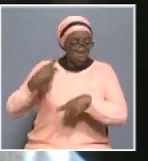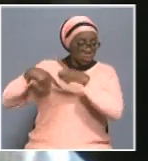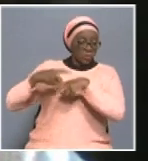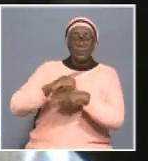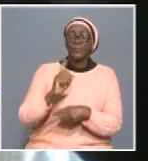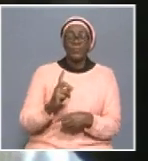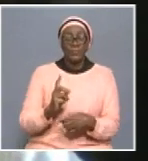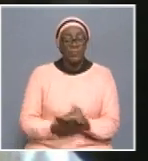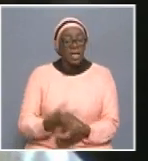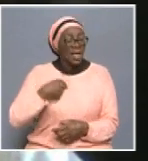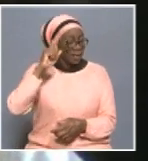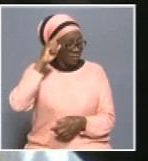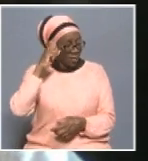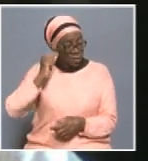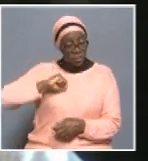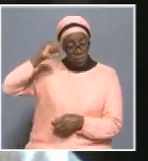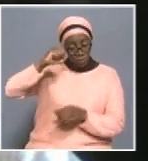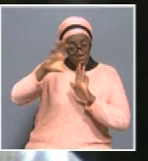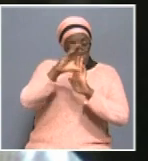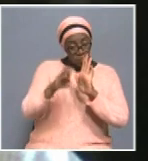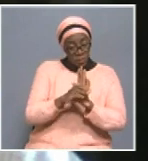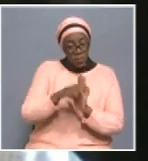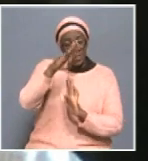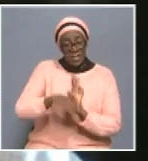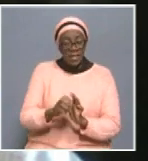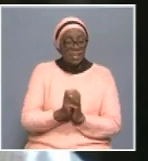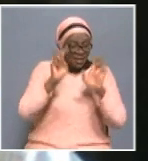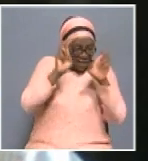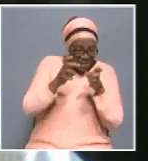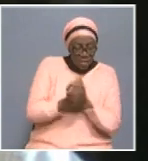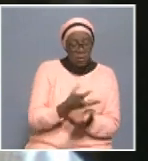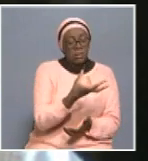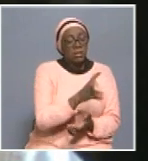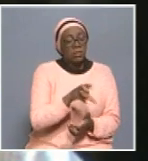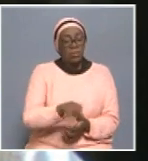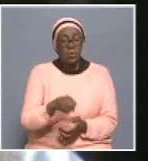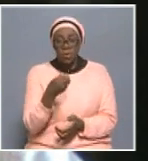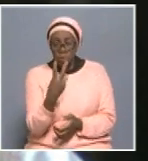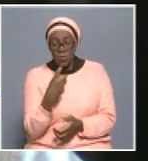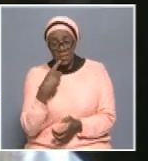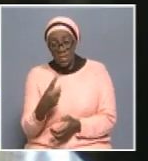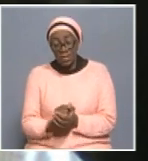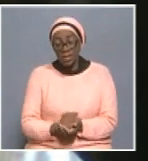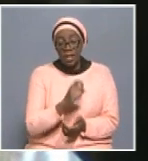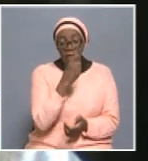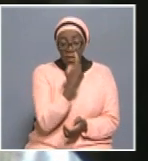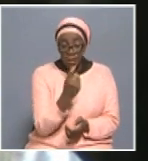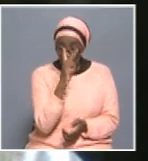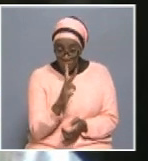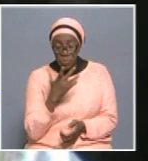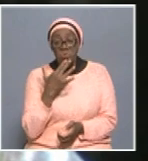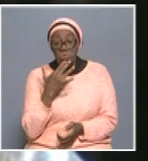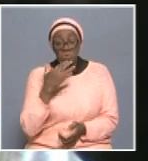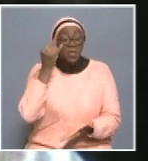party constitution under Article 6.2 still provides that whoever would have found themselves guilty of